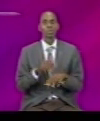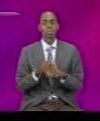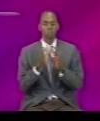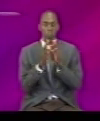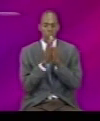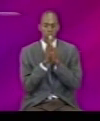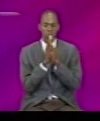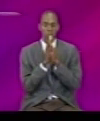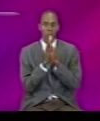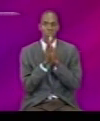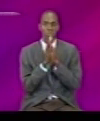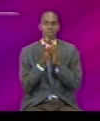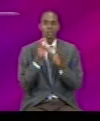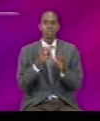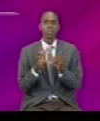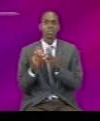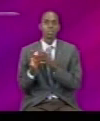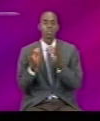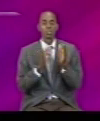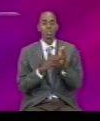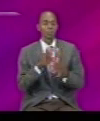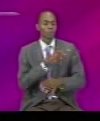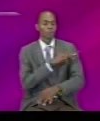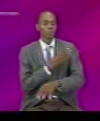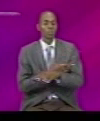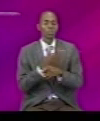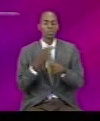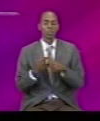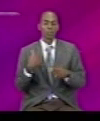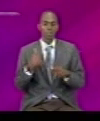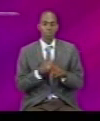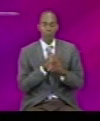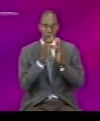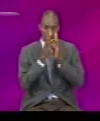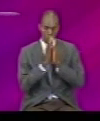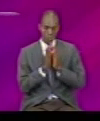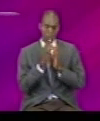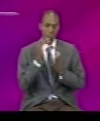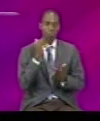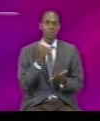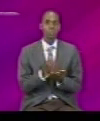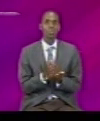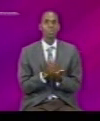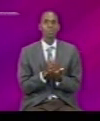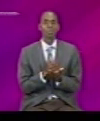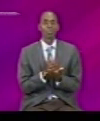pray. In Jesus' mighty name we pray.